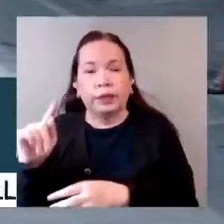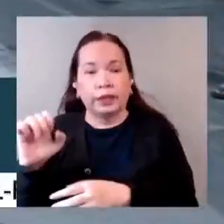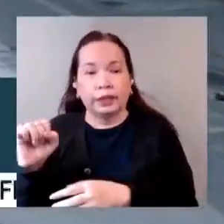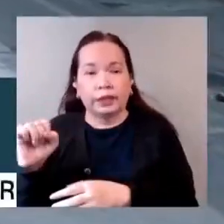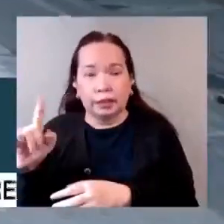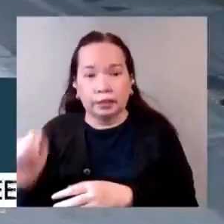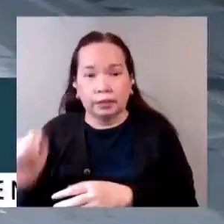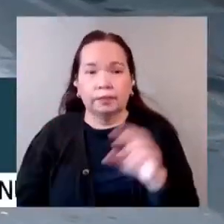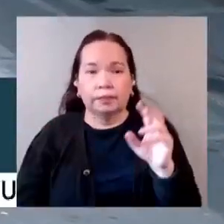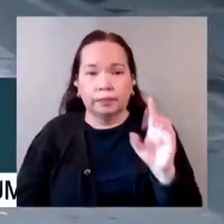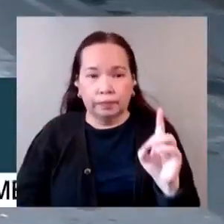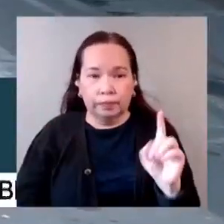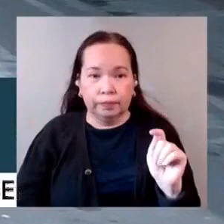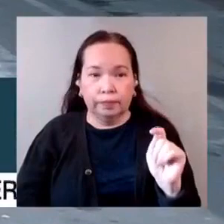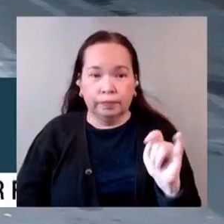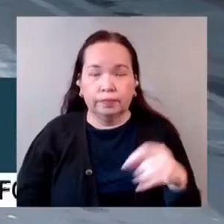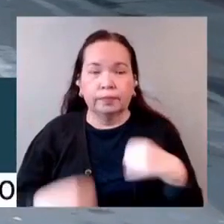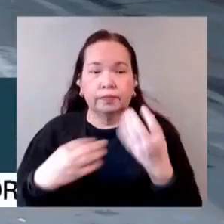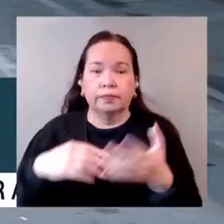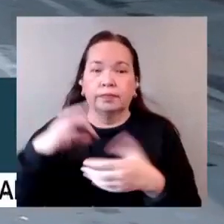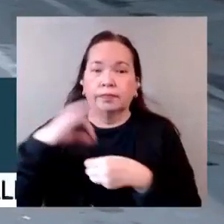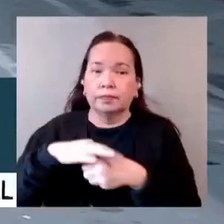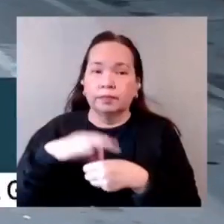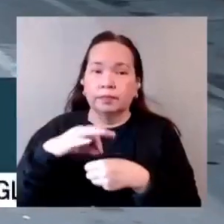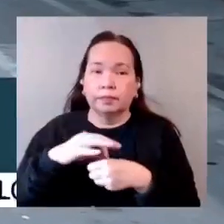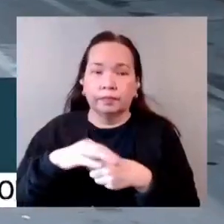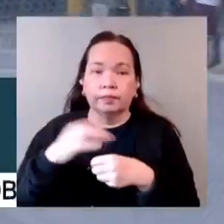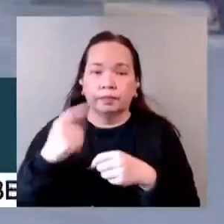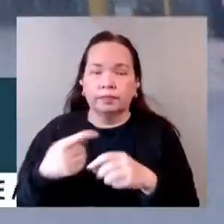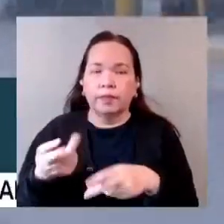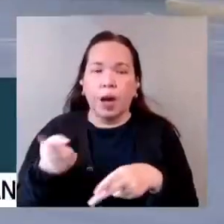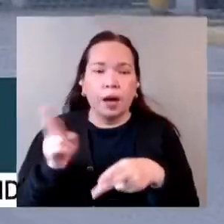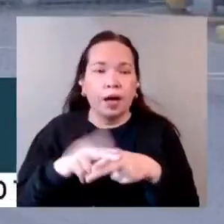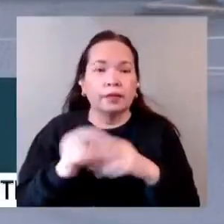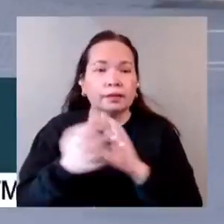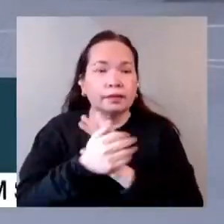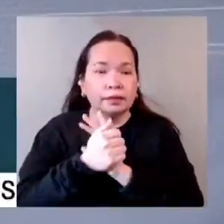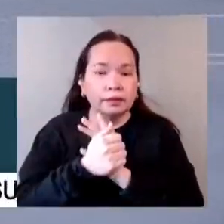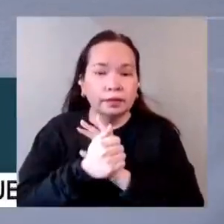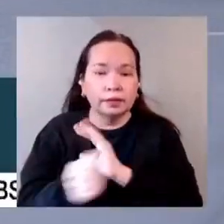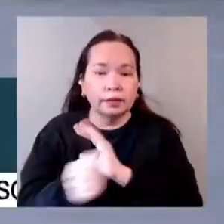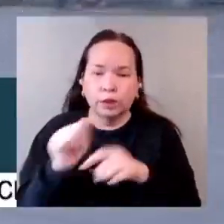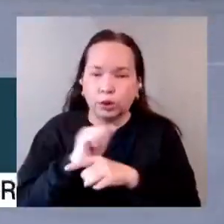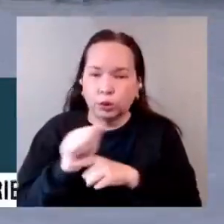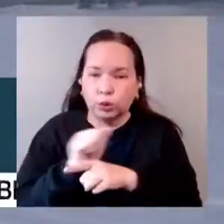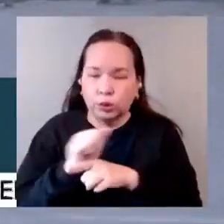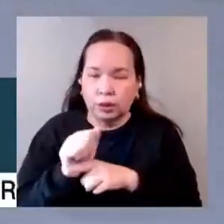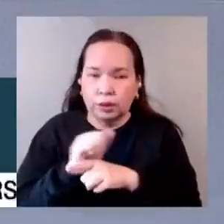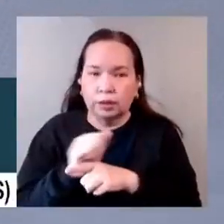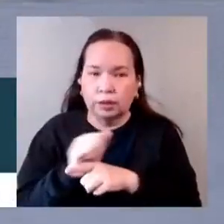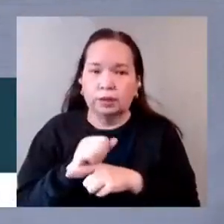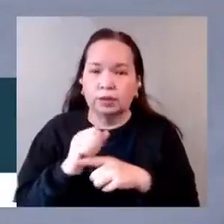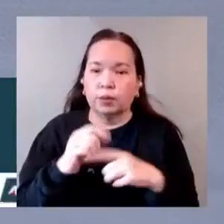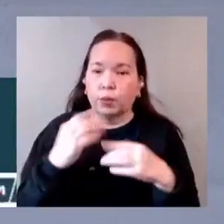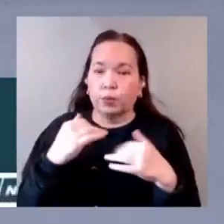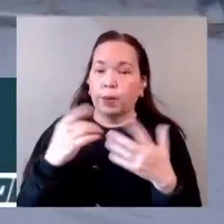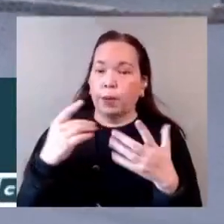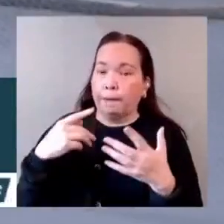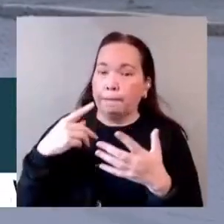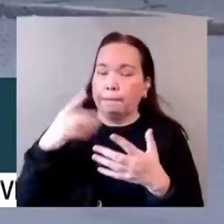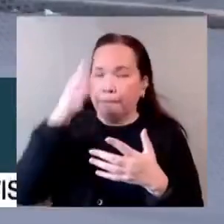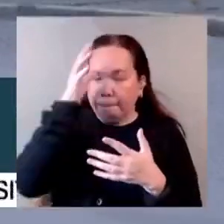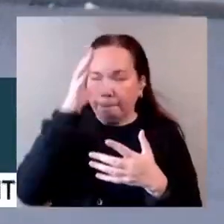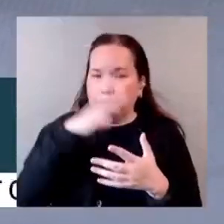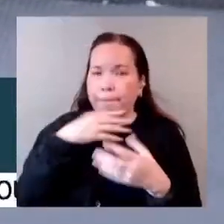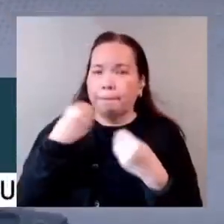will continue to have programs in this so-called upskilling. Co is also encouraging parents to put their children through education so that